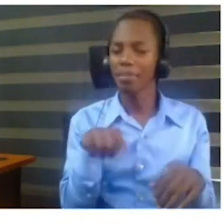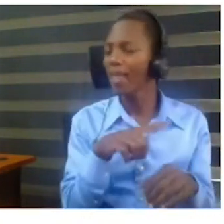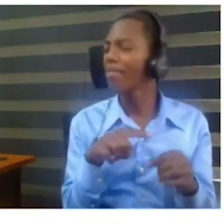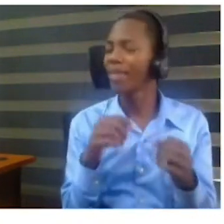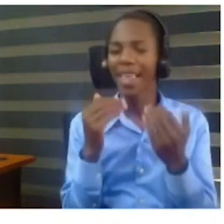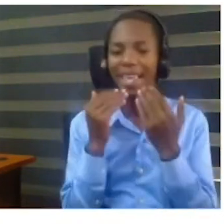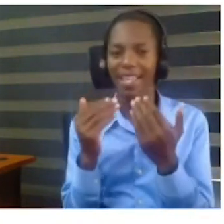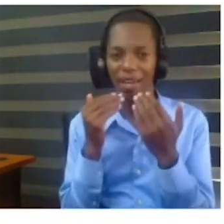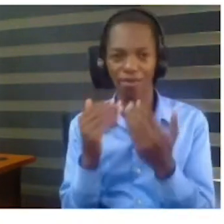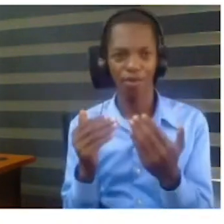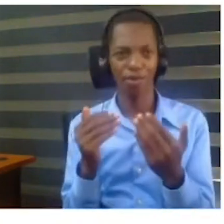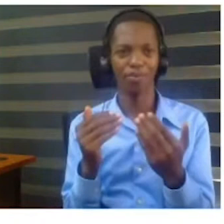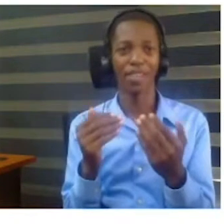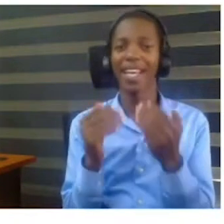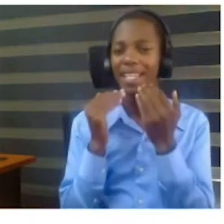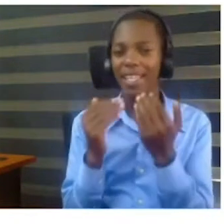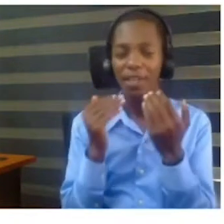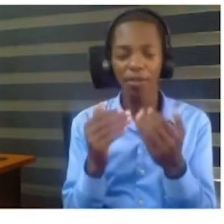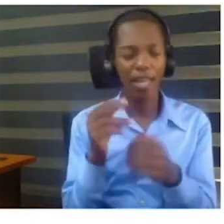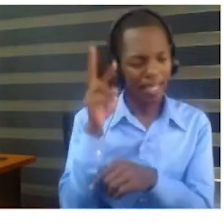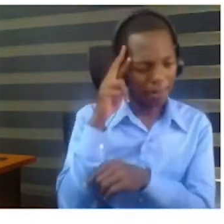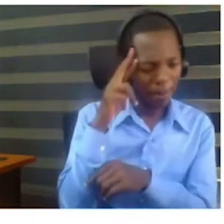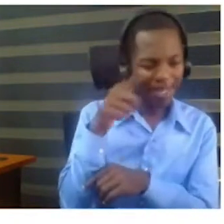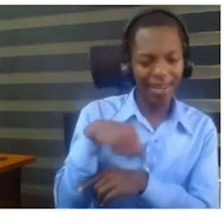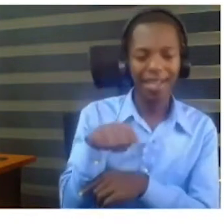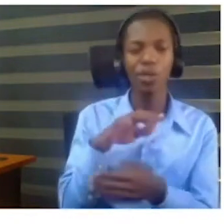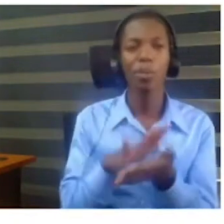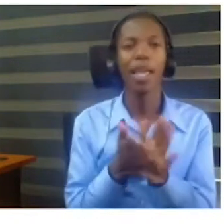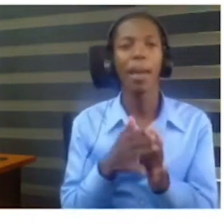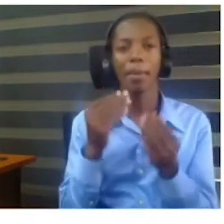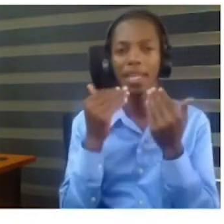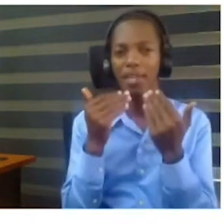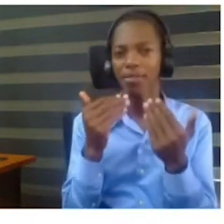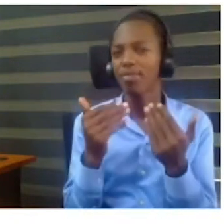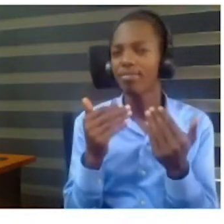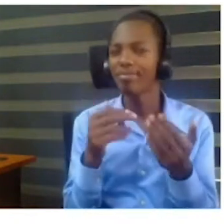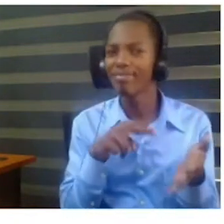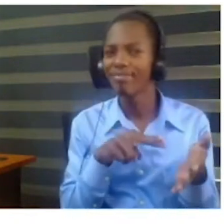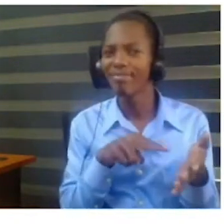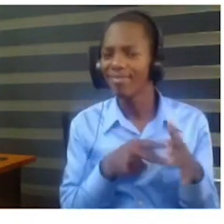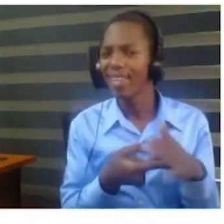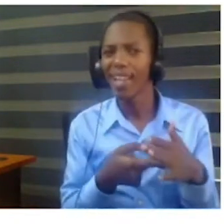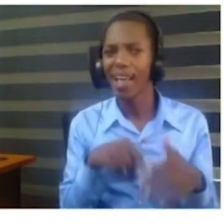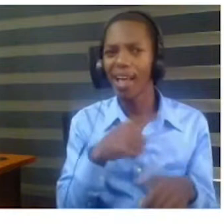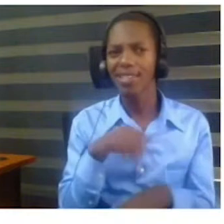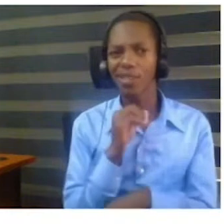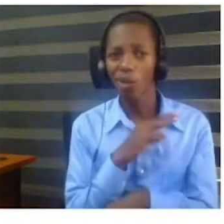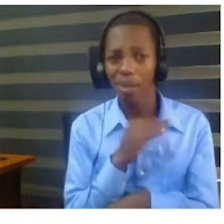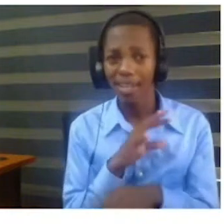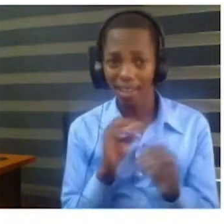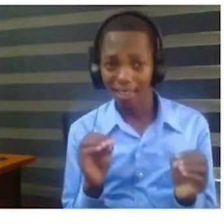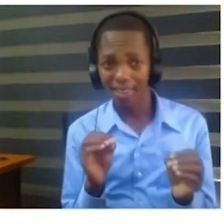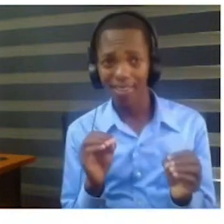grateful. So does that mean we never complain and I should just learn to